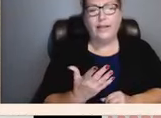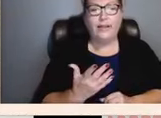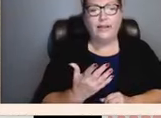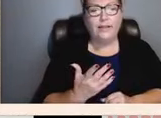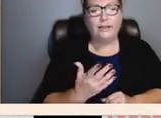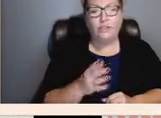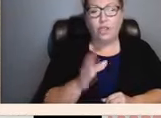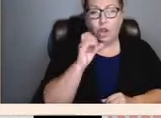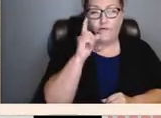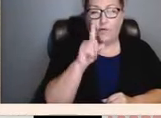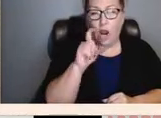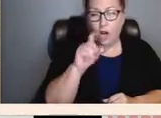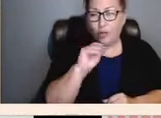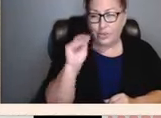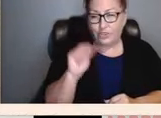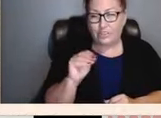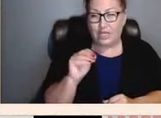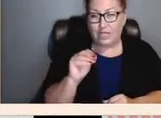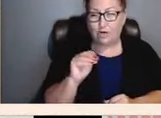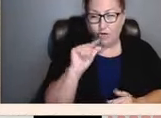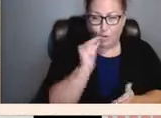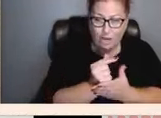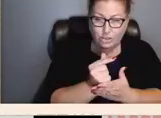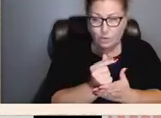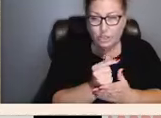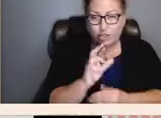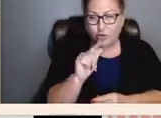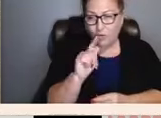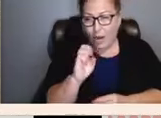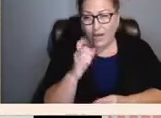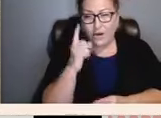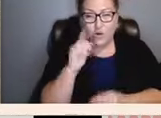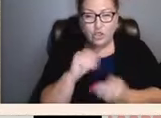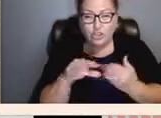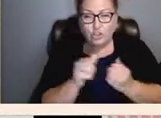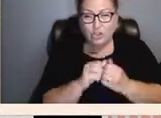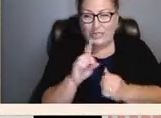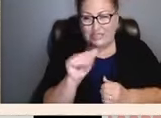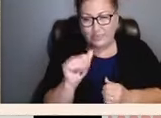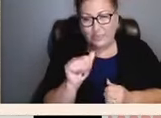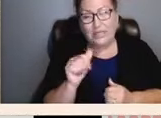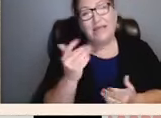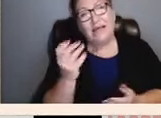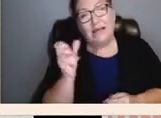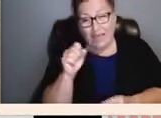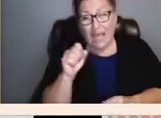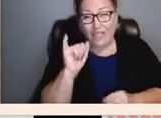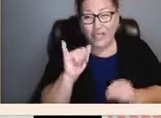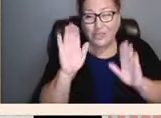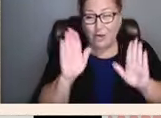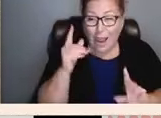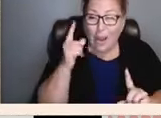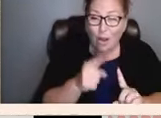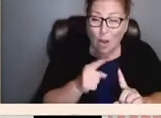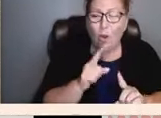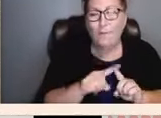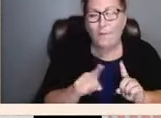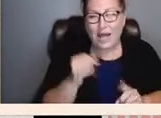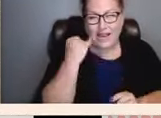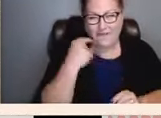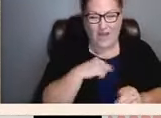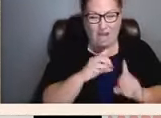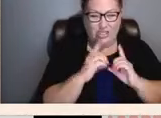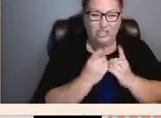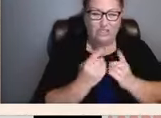work toward 100% graduation rate for students with disabilities. Yeah, it's a great goal, but if our district had